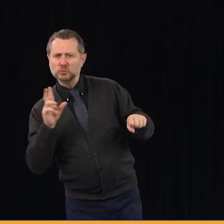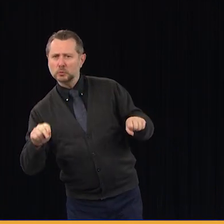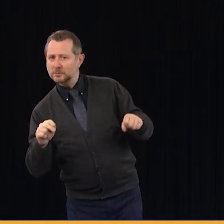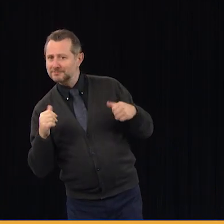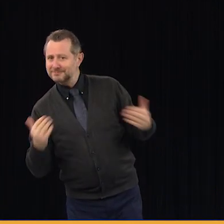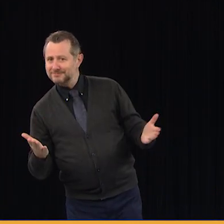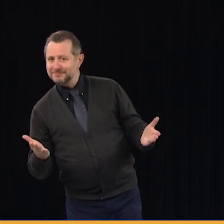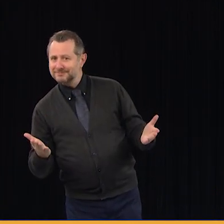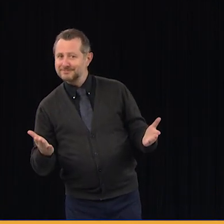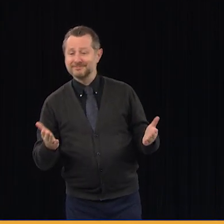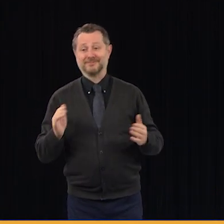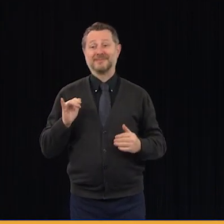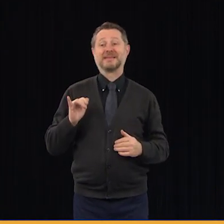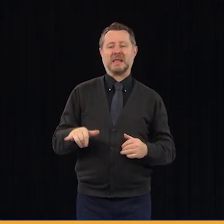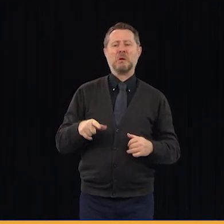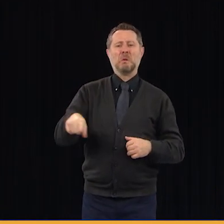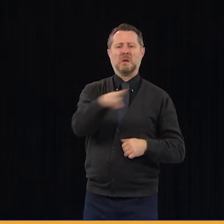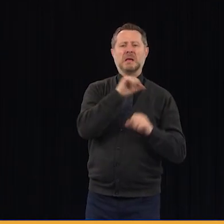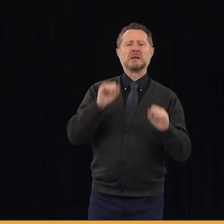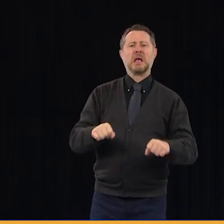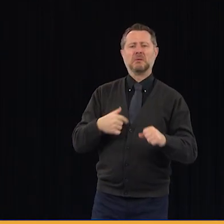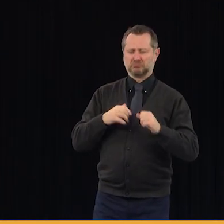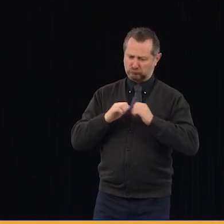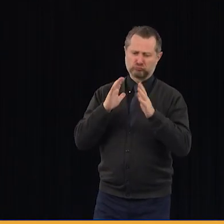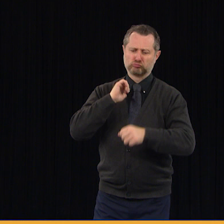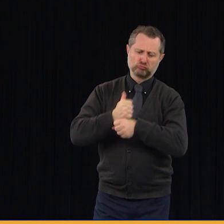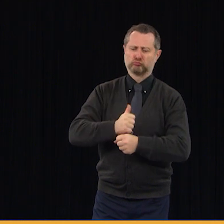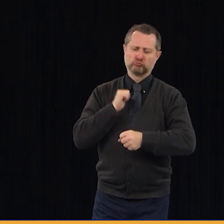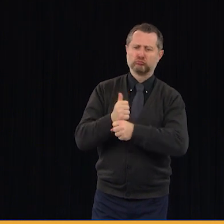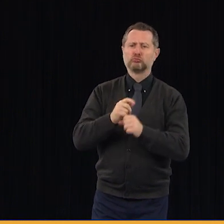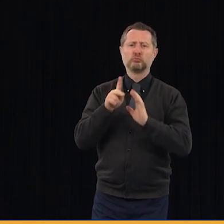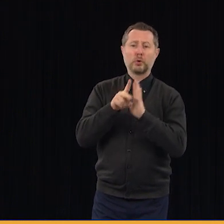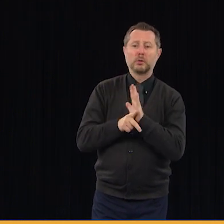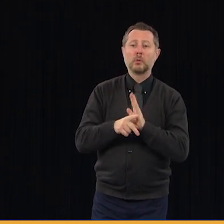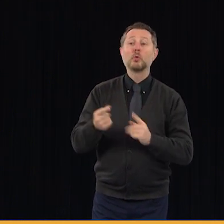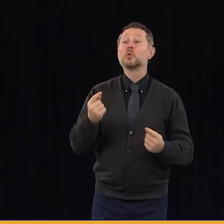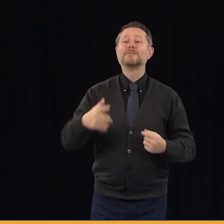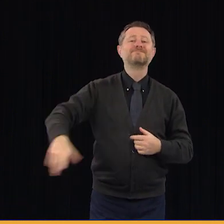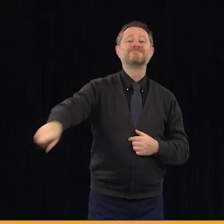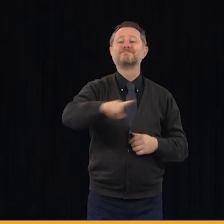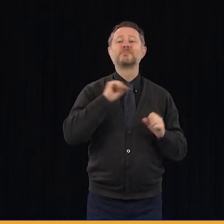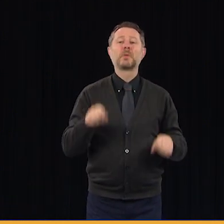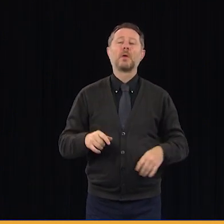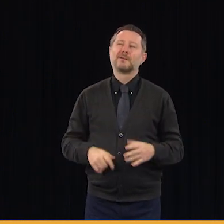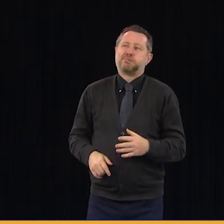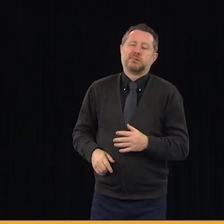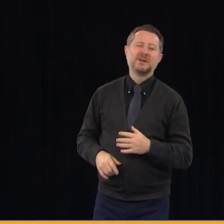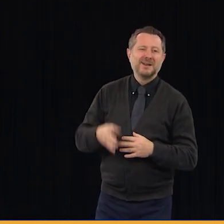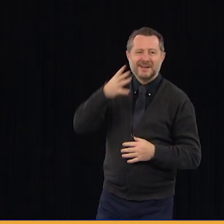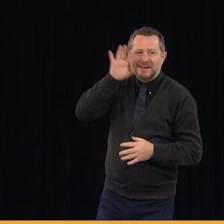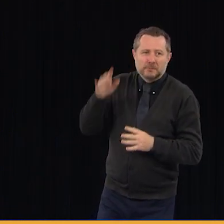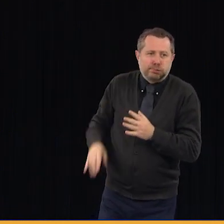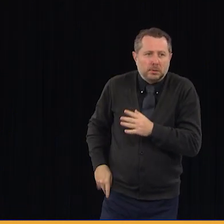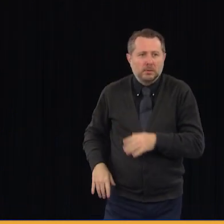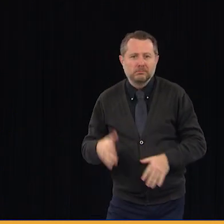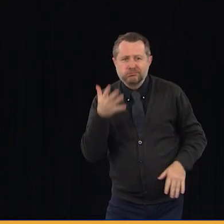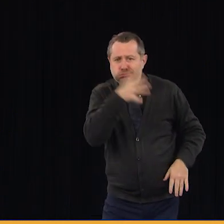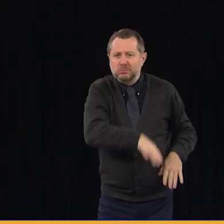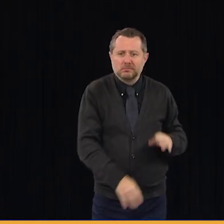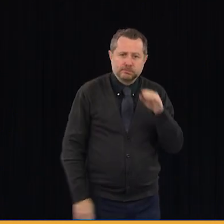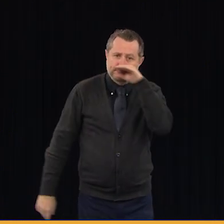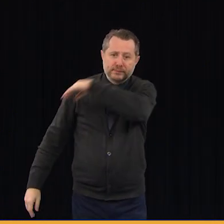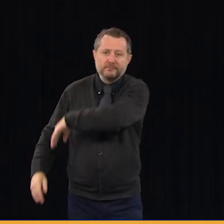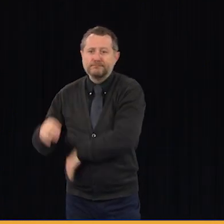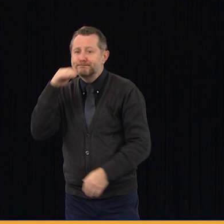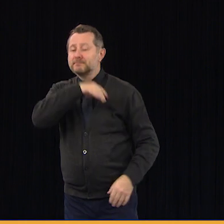enact a policy and people thumb their nose to it and continue doing what they're doing. So there has to be a social